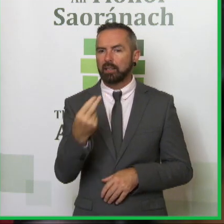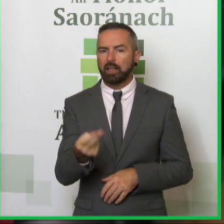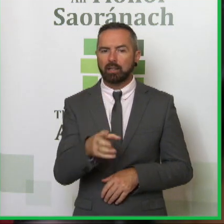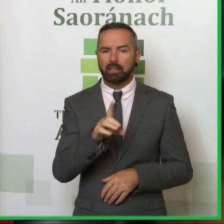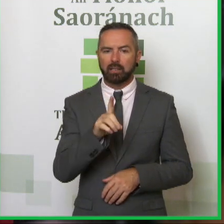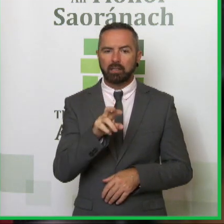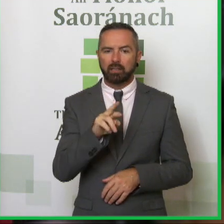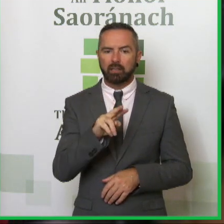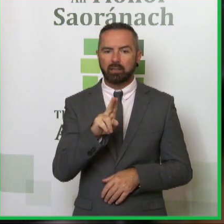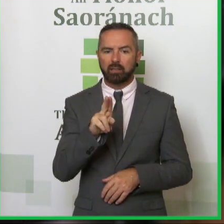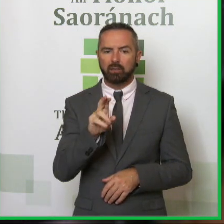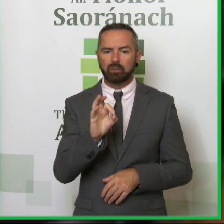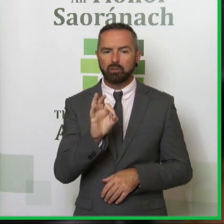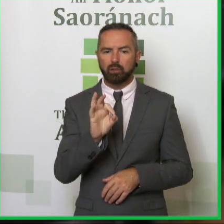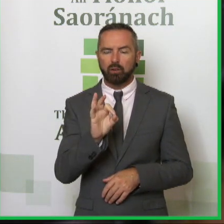drugs,